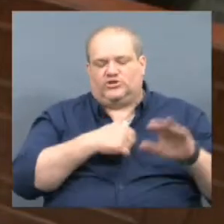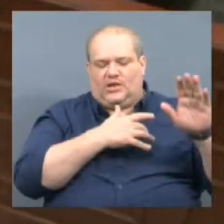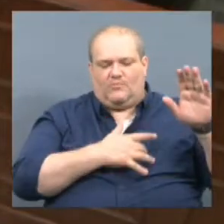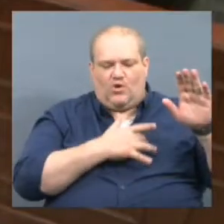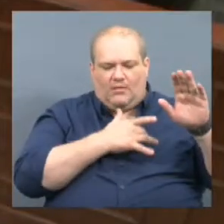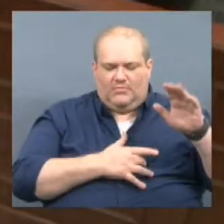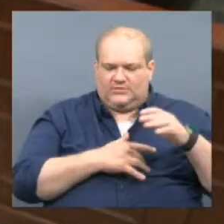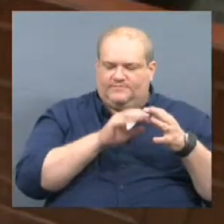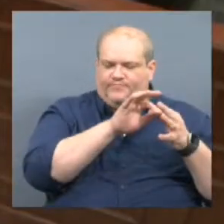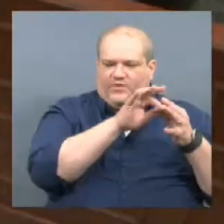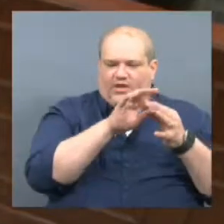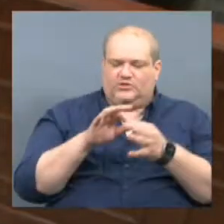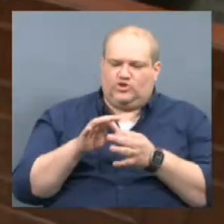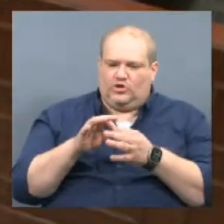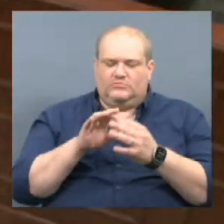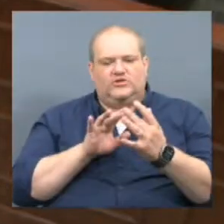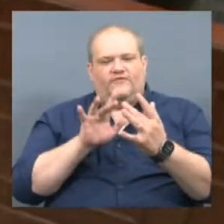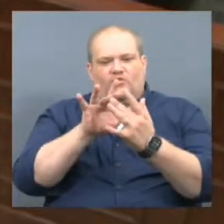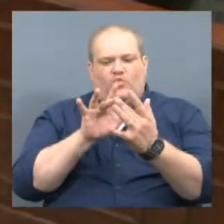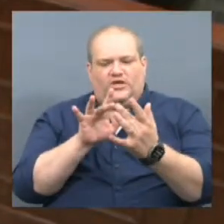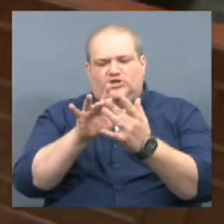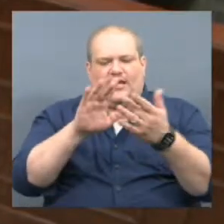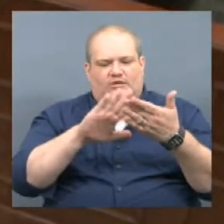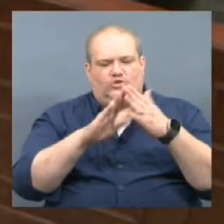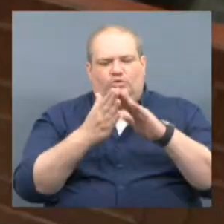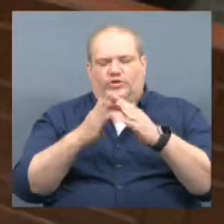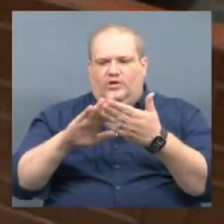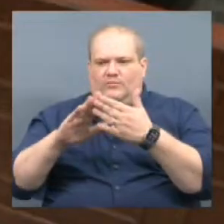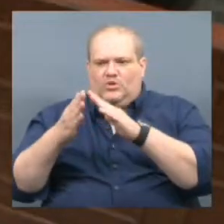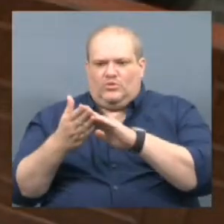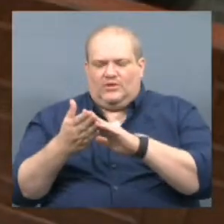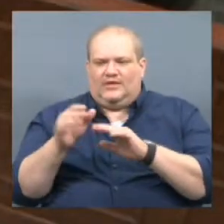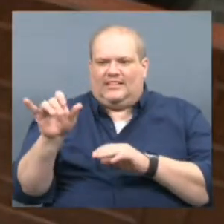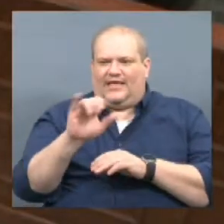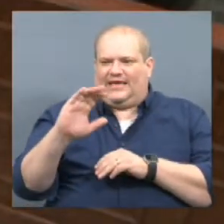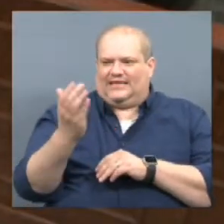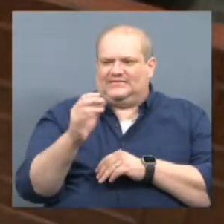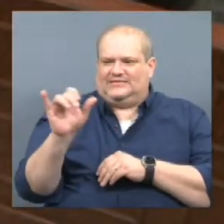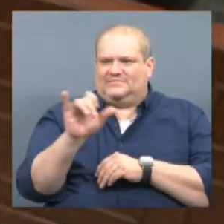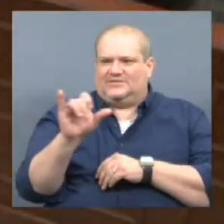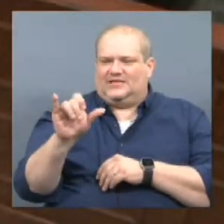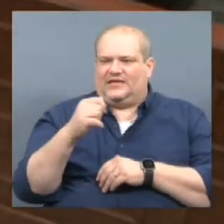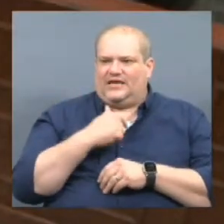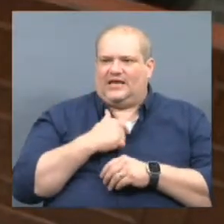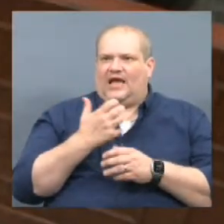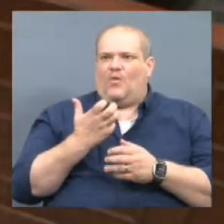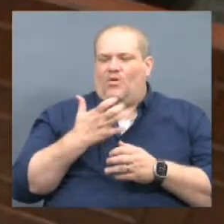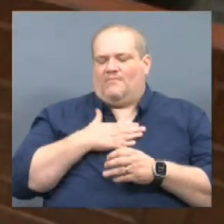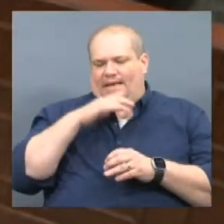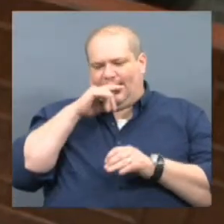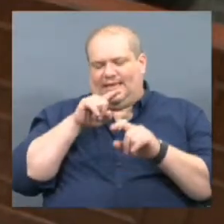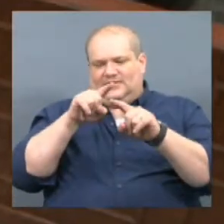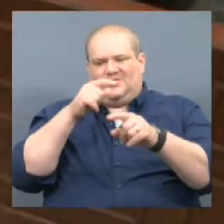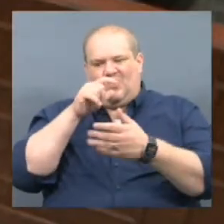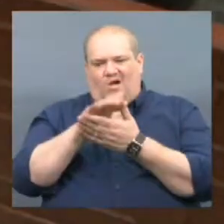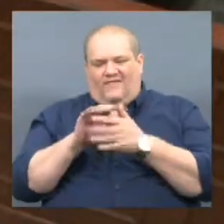okay. In terms of reaching out to the community, it just seems like this is something I want to bring my kids to and my